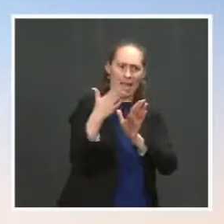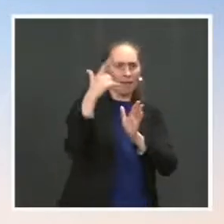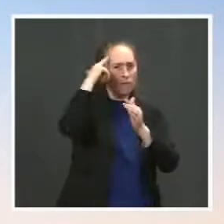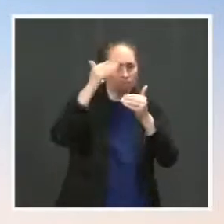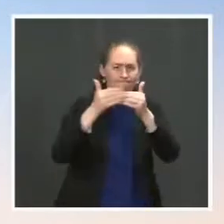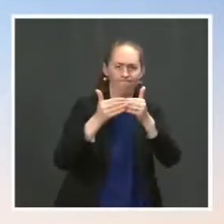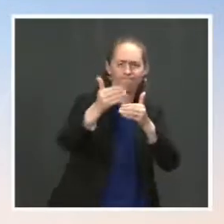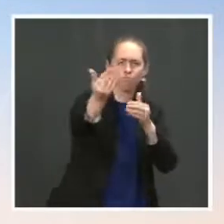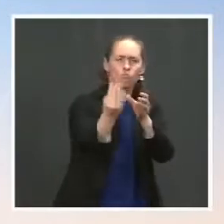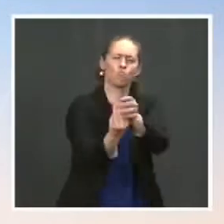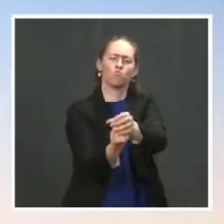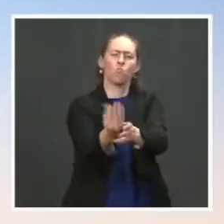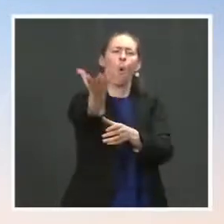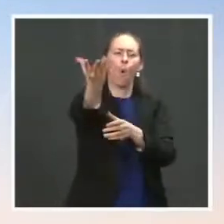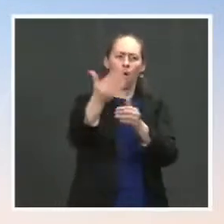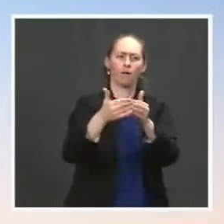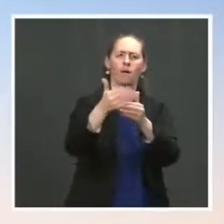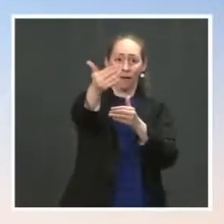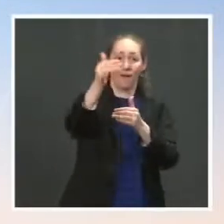in that pipeline. Okay.